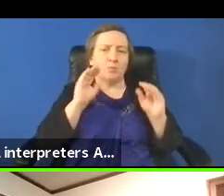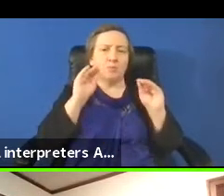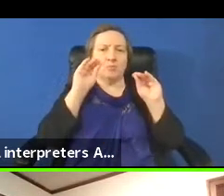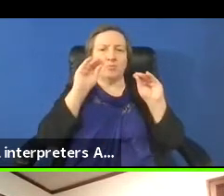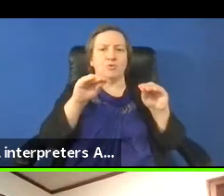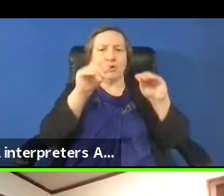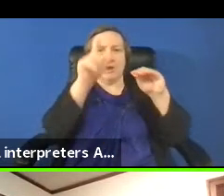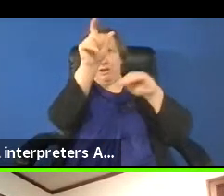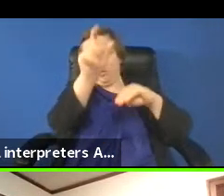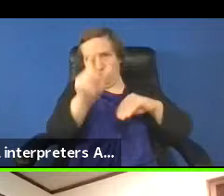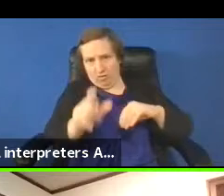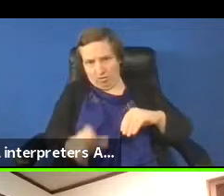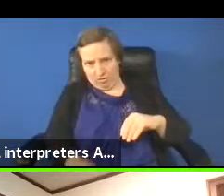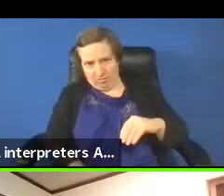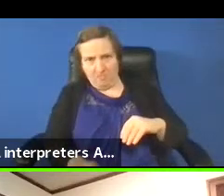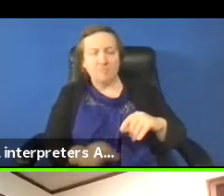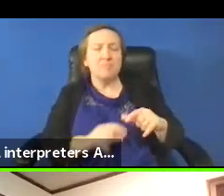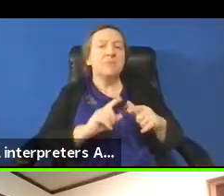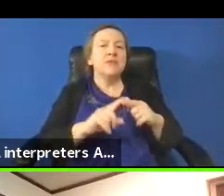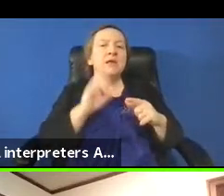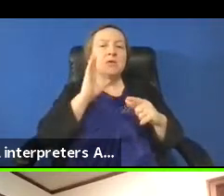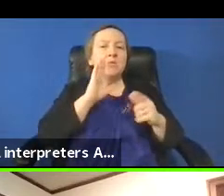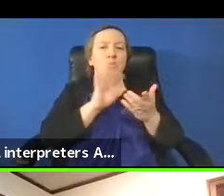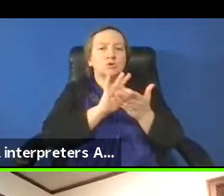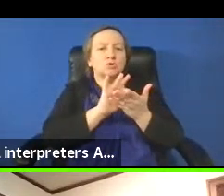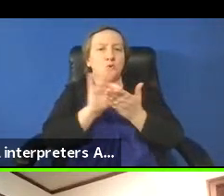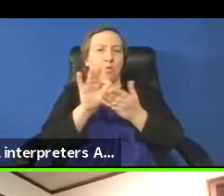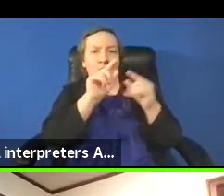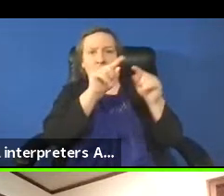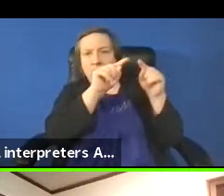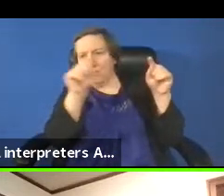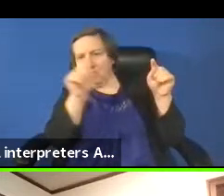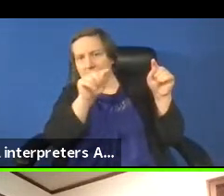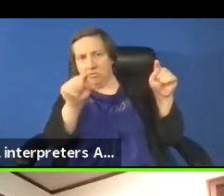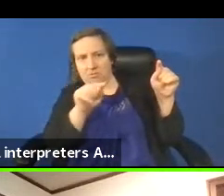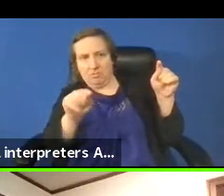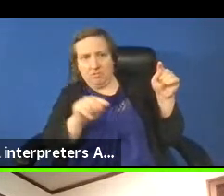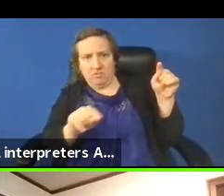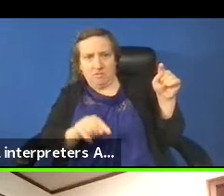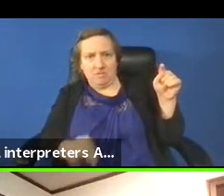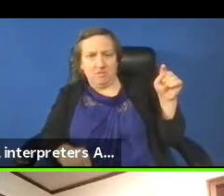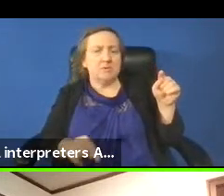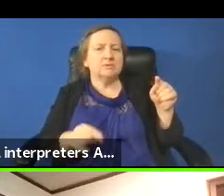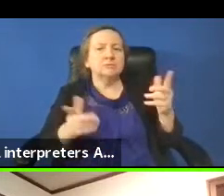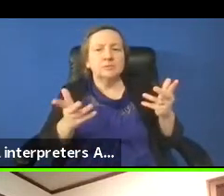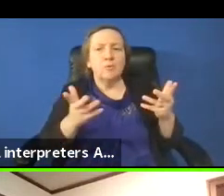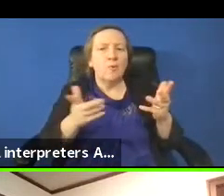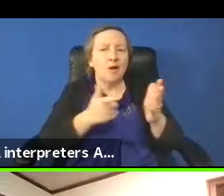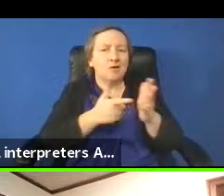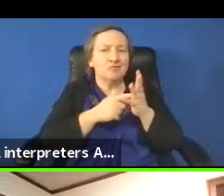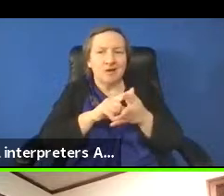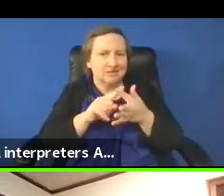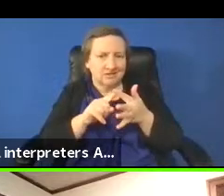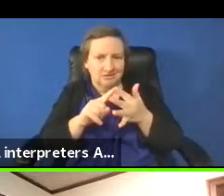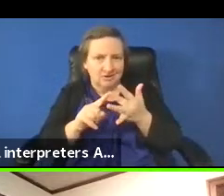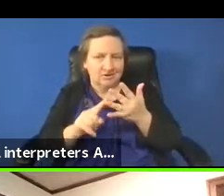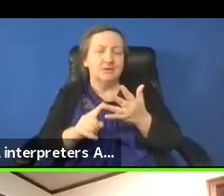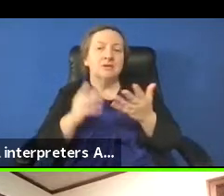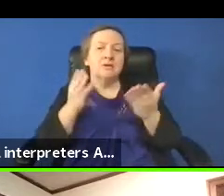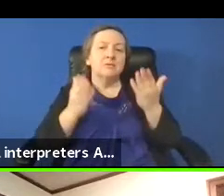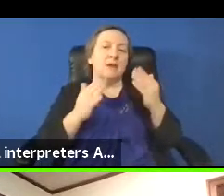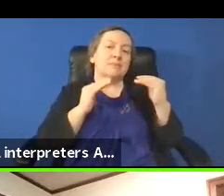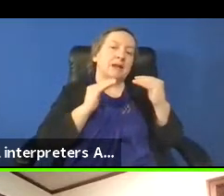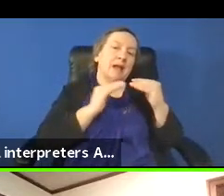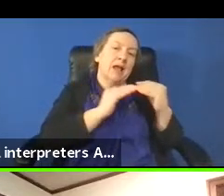column. And then again, they're going to be scored according to whatever criteria. So there might be an